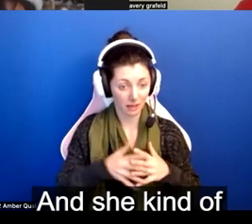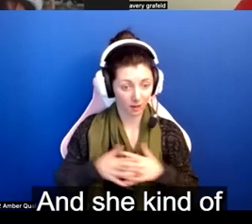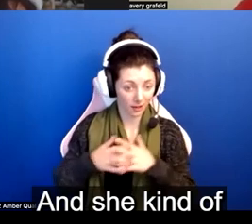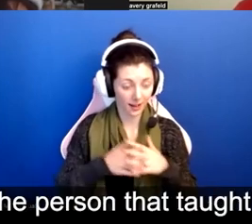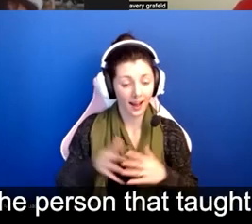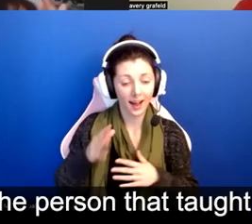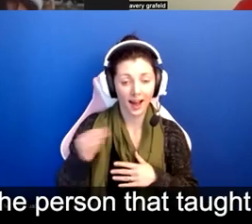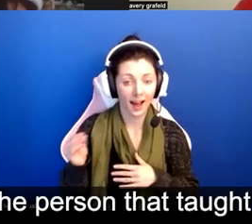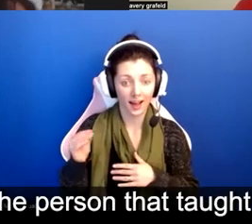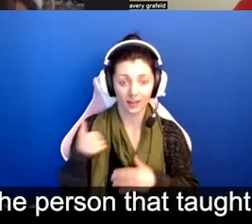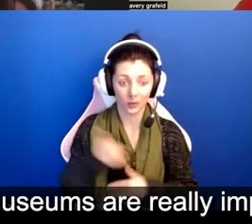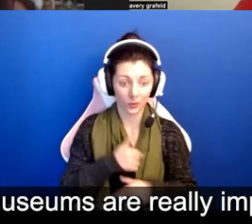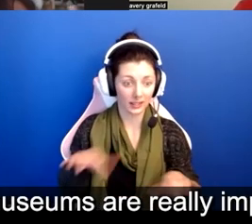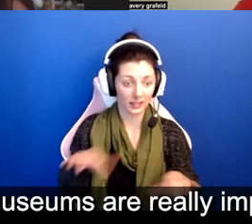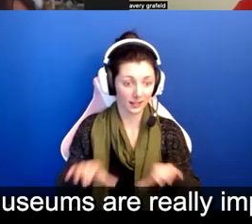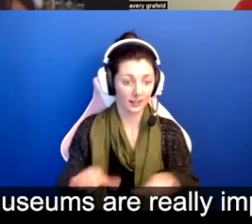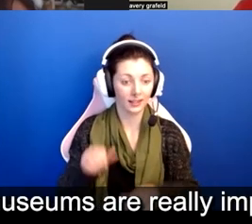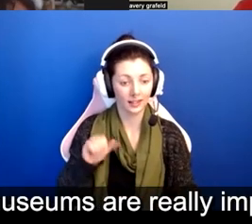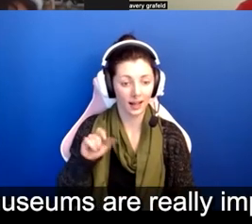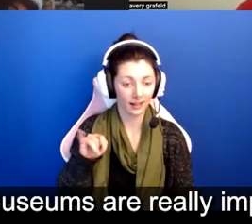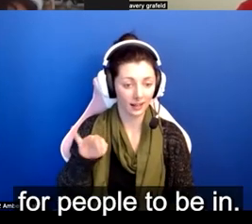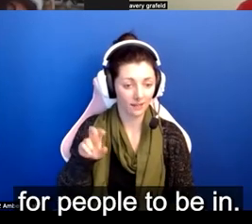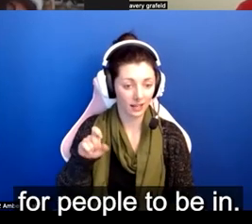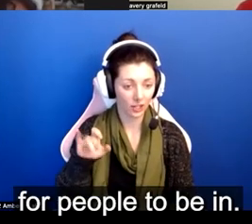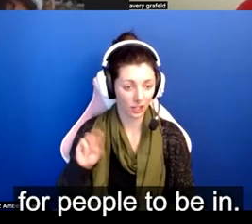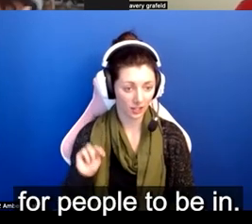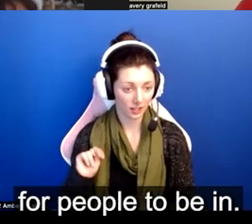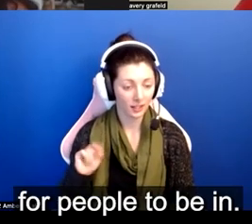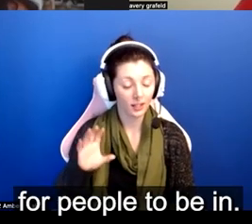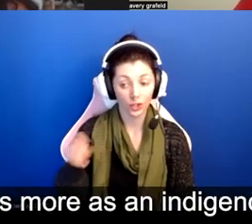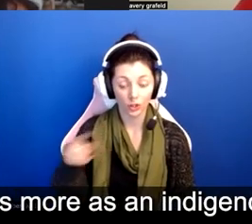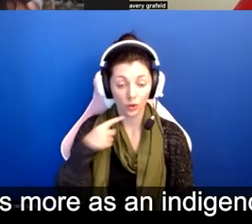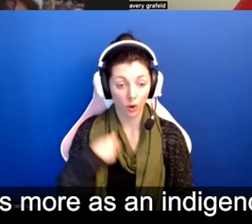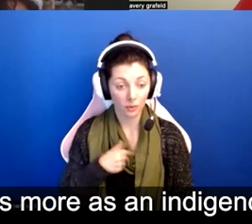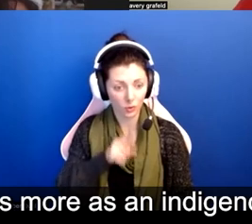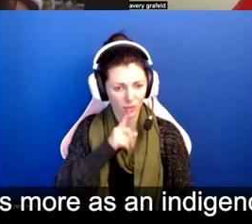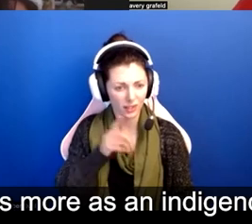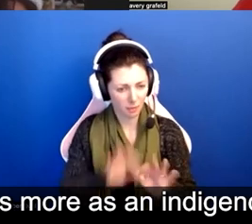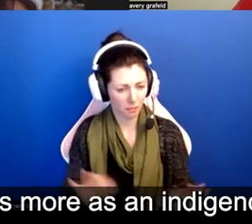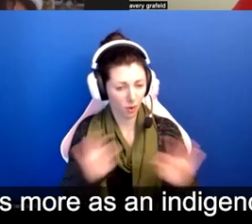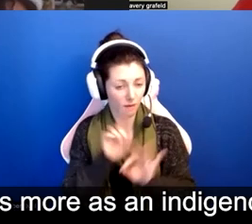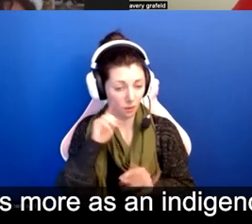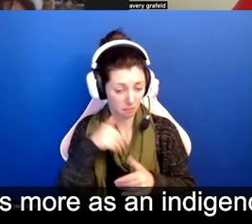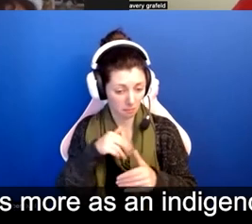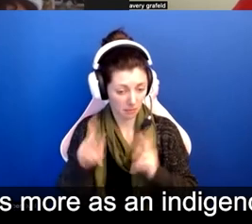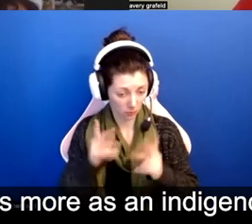she kind of is the person that taught me that museums are really important for people to be in, but I guess more